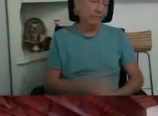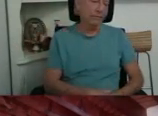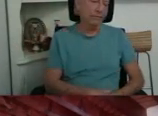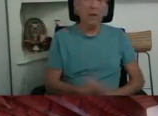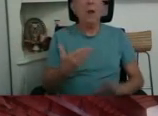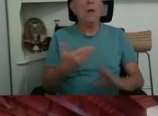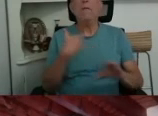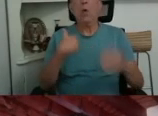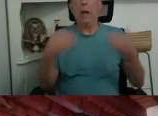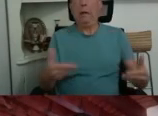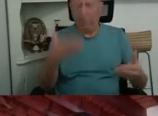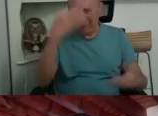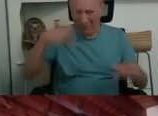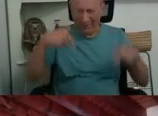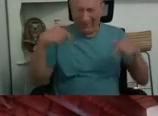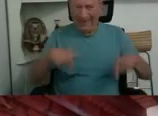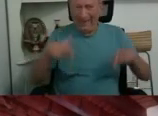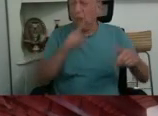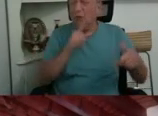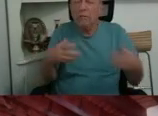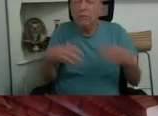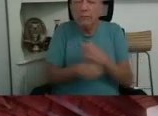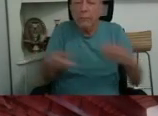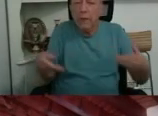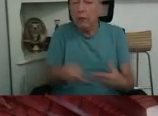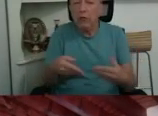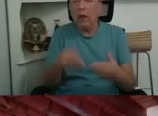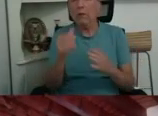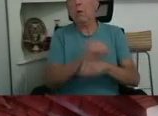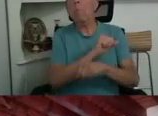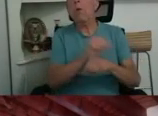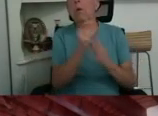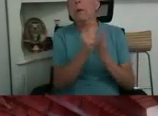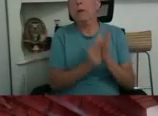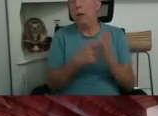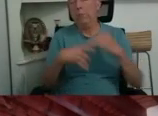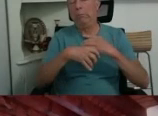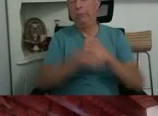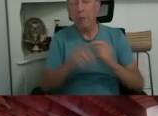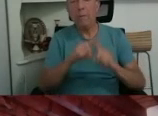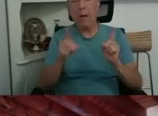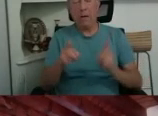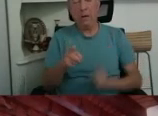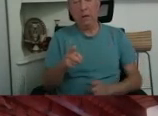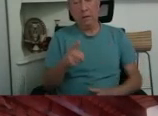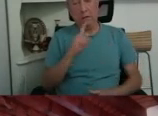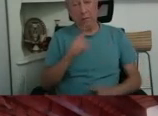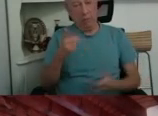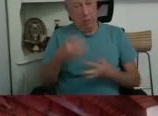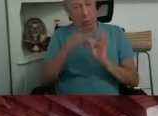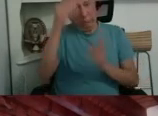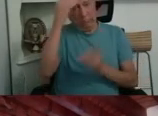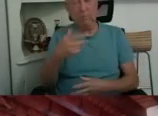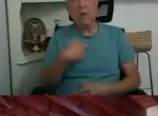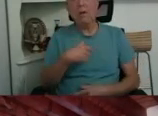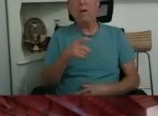just an intro into employment law, it's worth mentioning that one of the other considerations